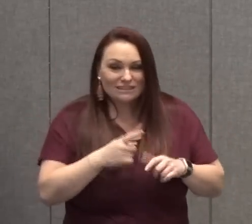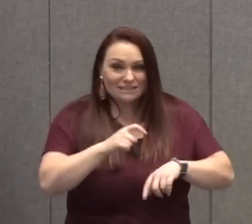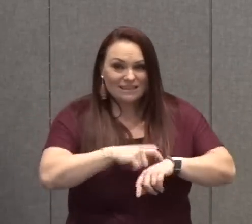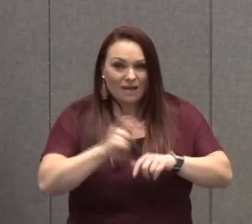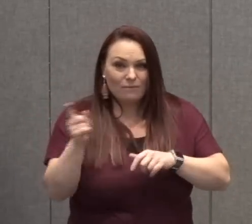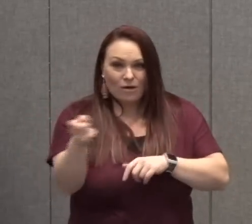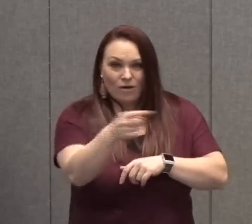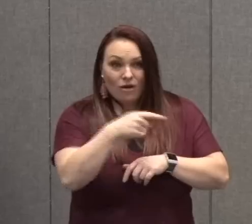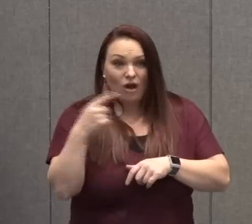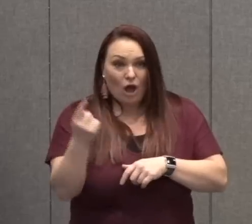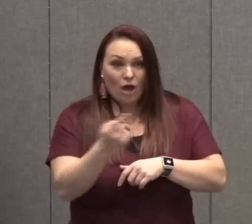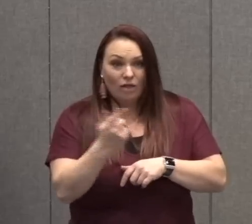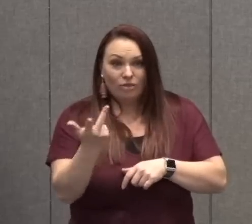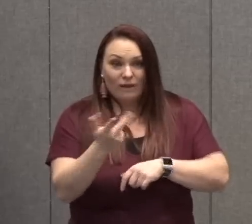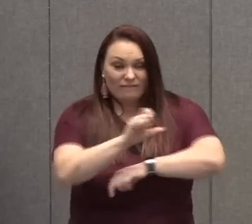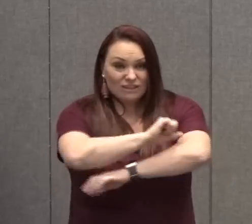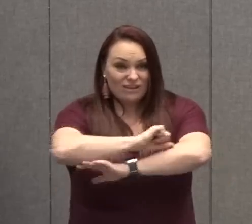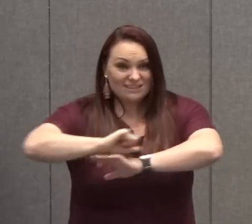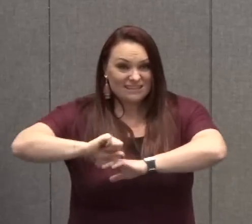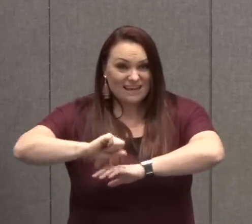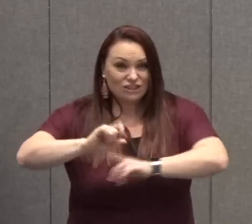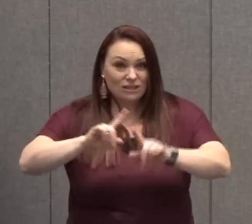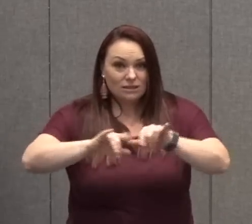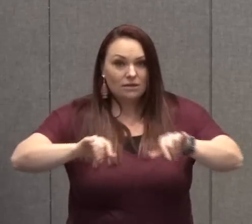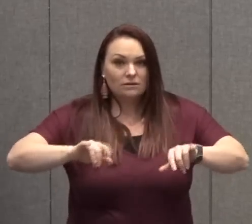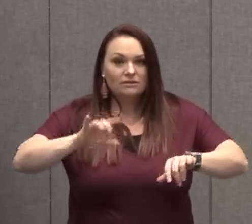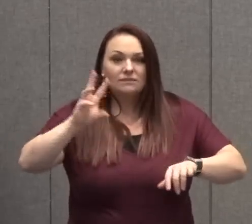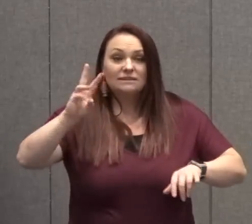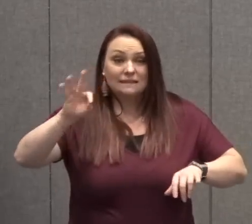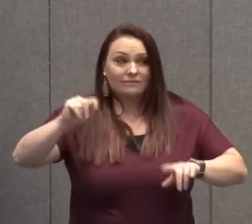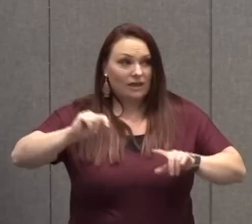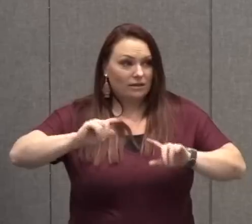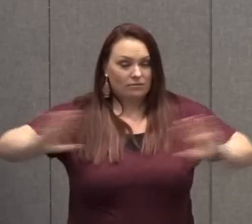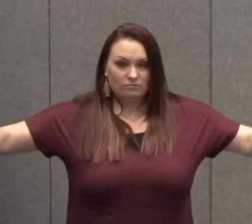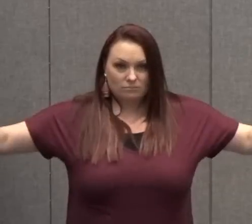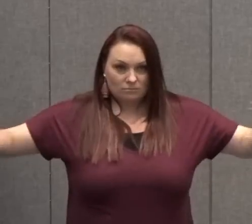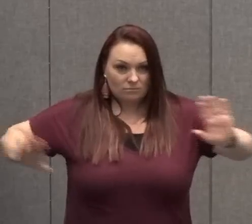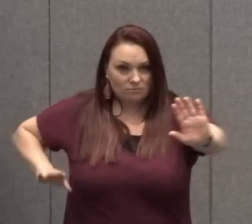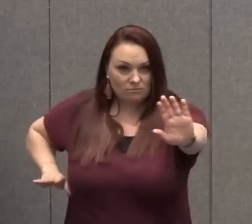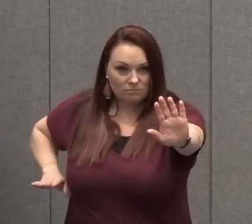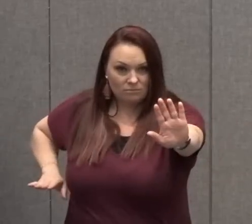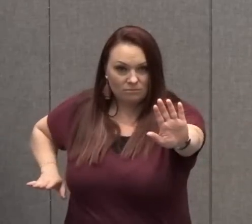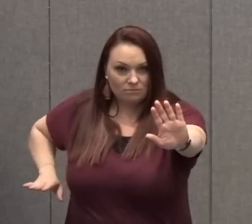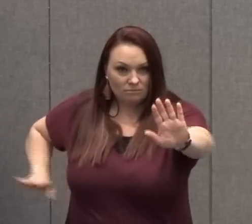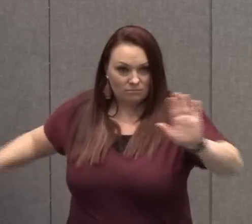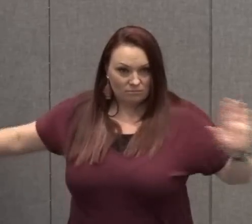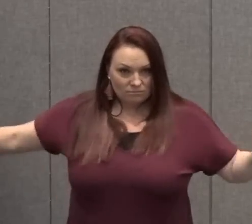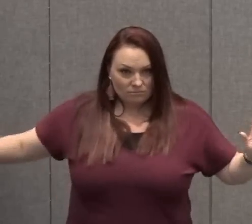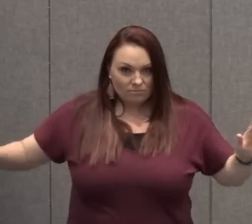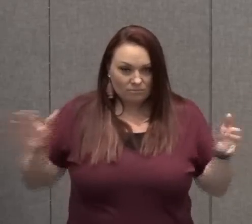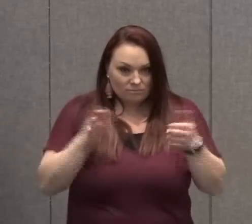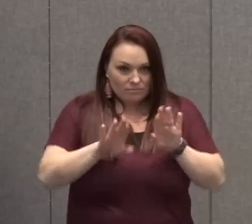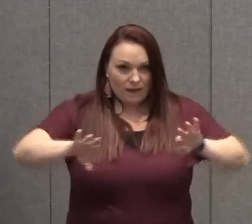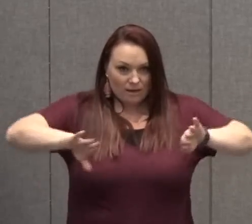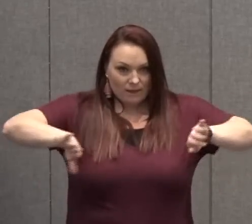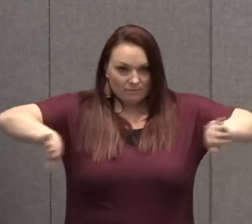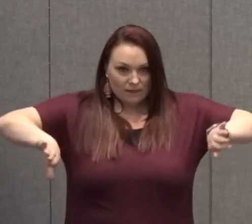three of us are on stage? Wow. Six feet apart. Boom. Boom. Boom. Oh, maybe we should scoot over a little bit. Okay. Okay.